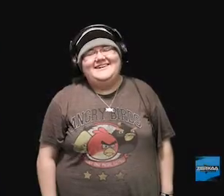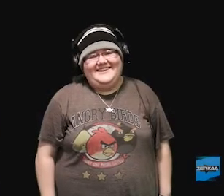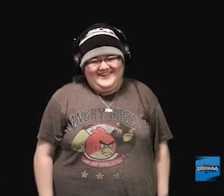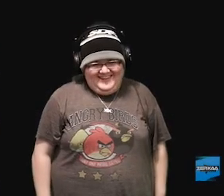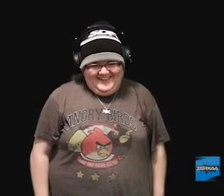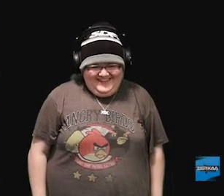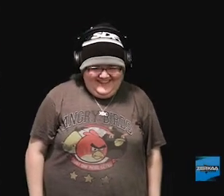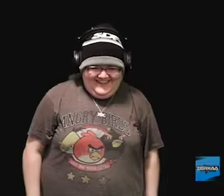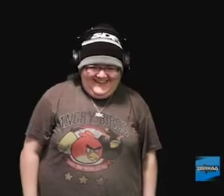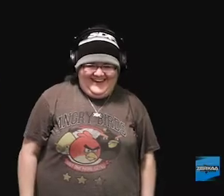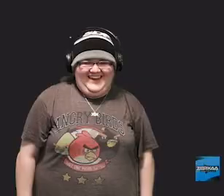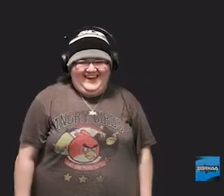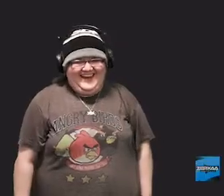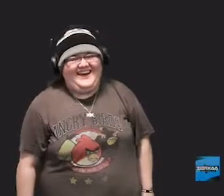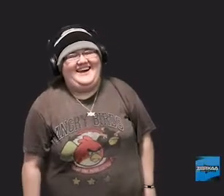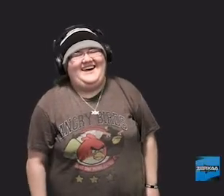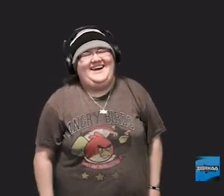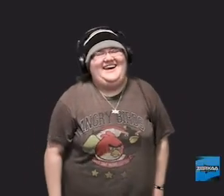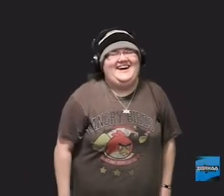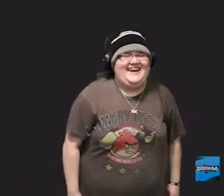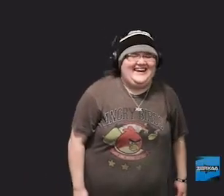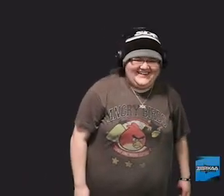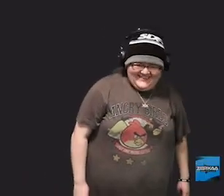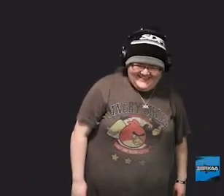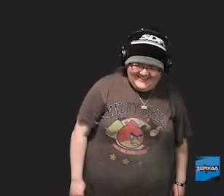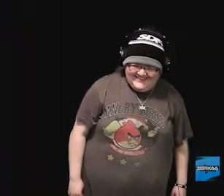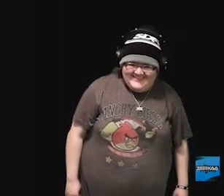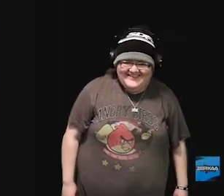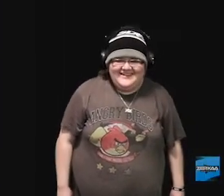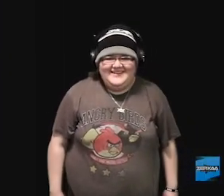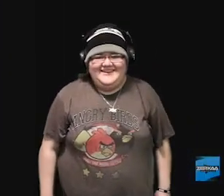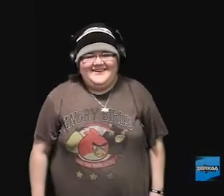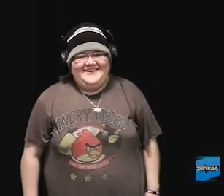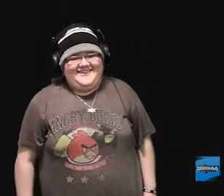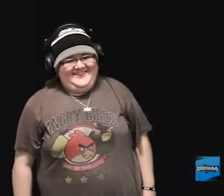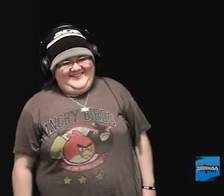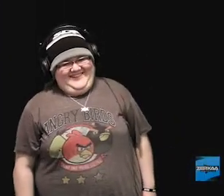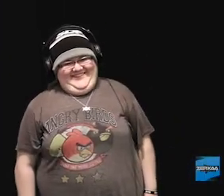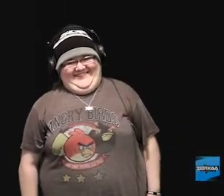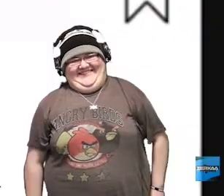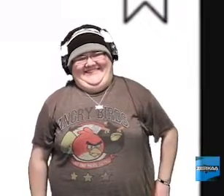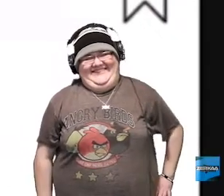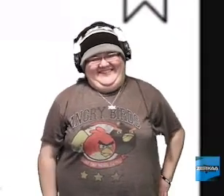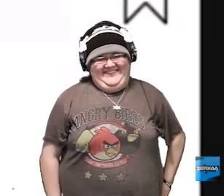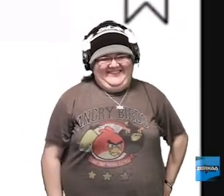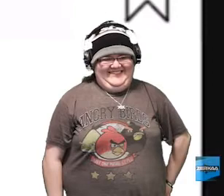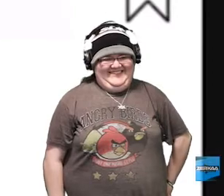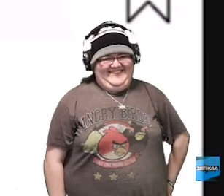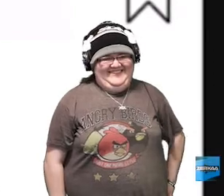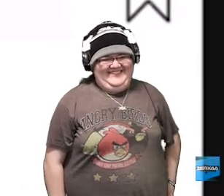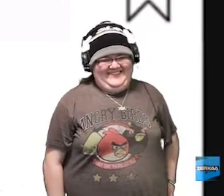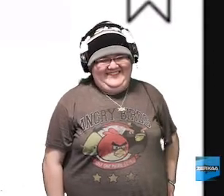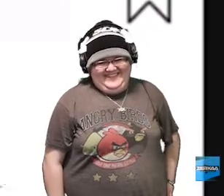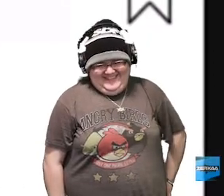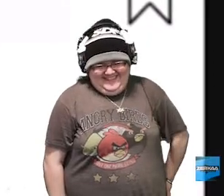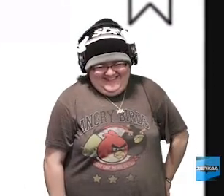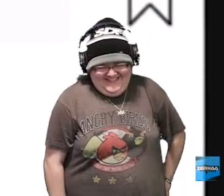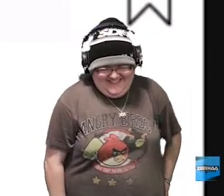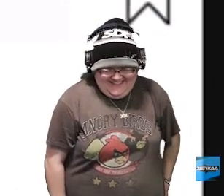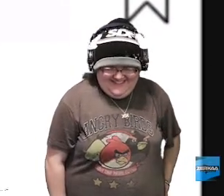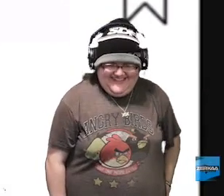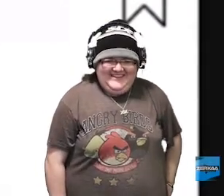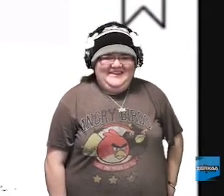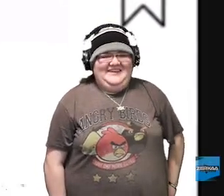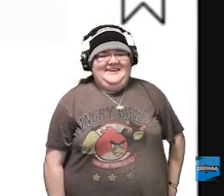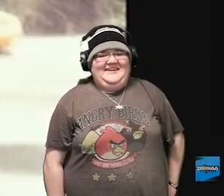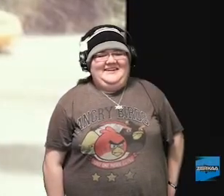Simon? Let's remind Josh that this exists. I didn't forget it exists. I mean, at least you liked it though, look. Nice little heart there.